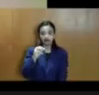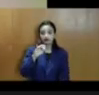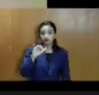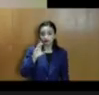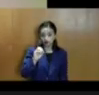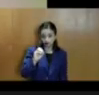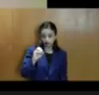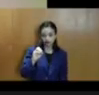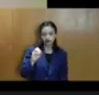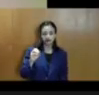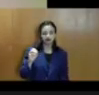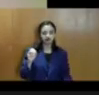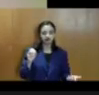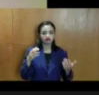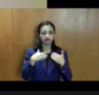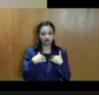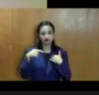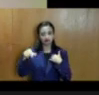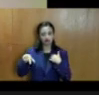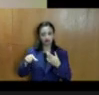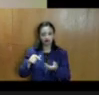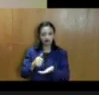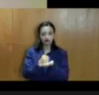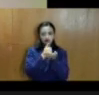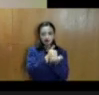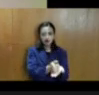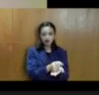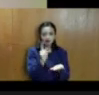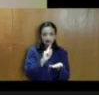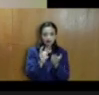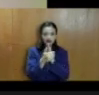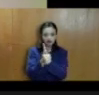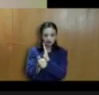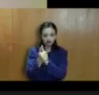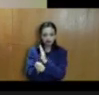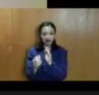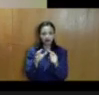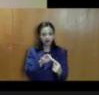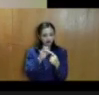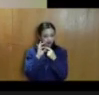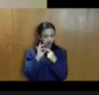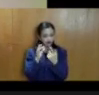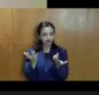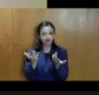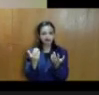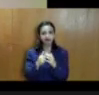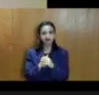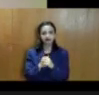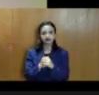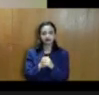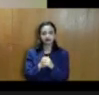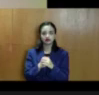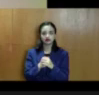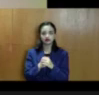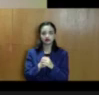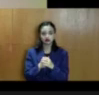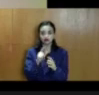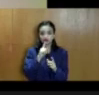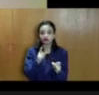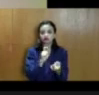that this is really a response to the upskilling and reskilling, especially for those industries that are really